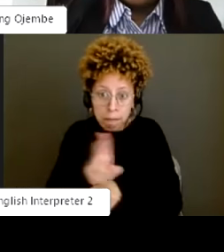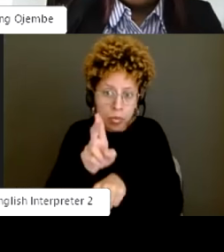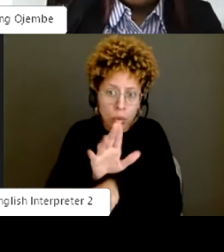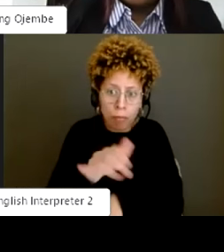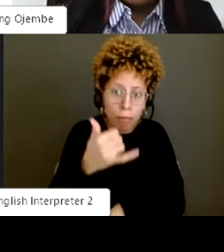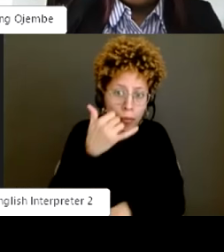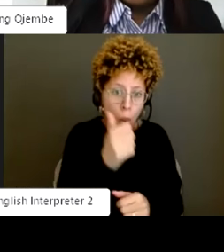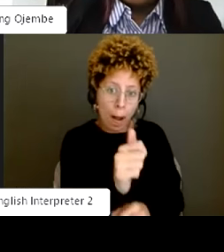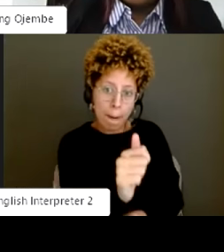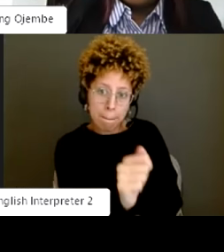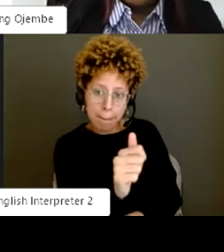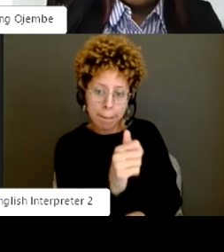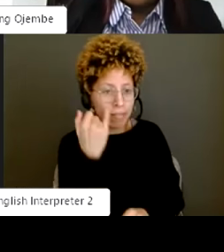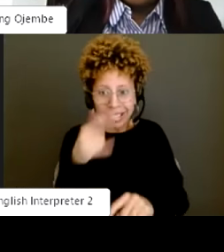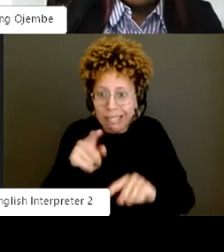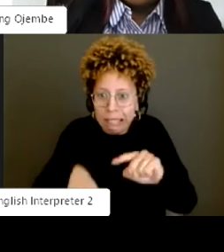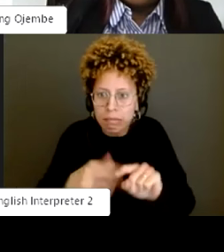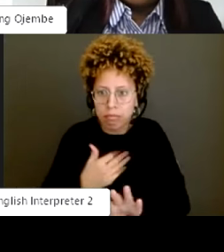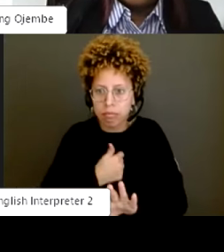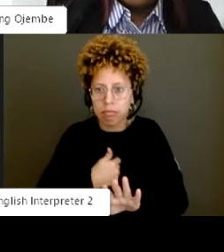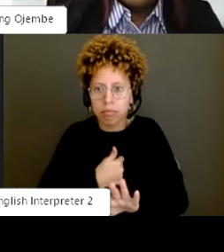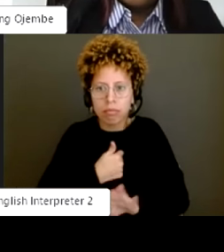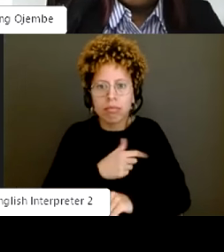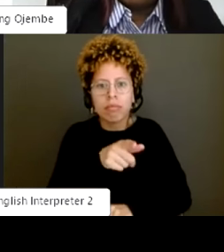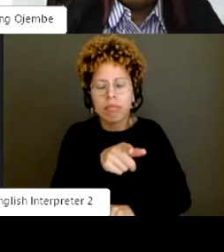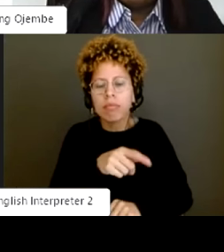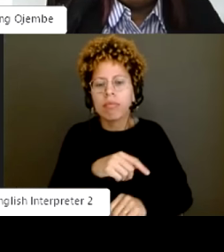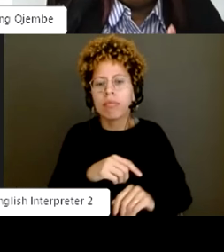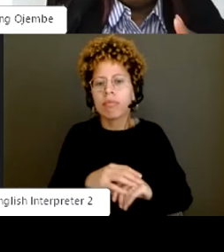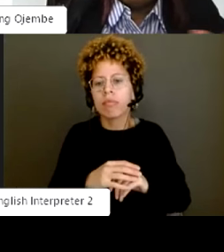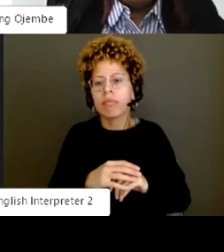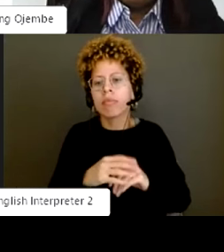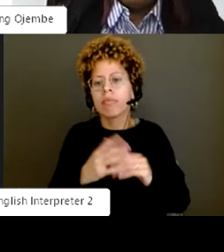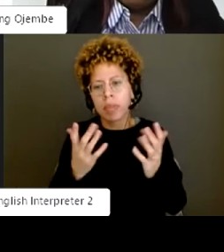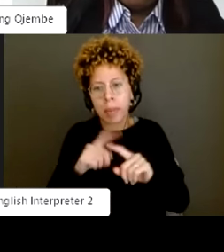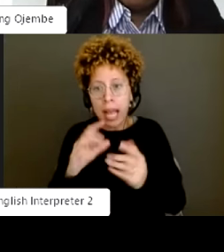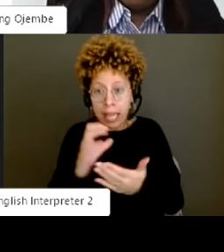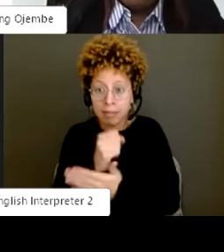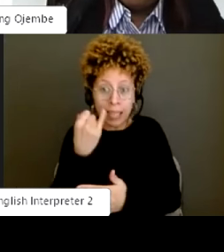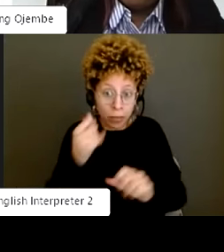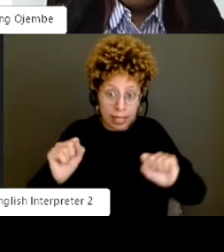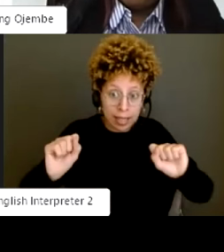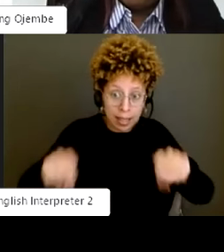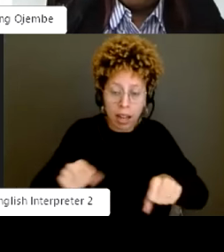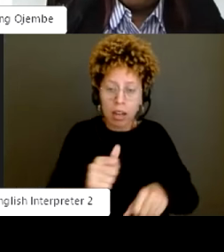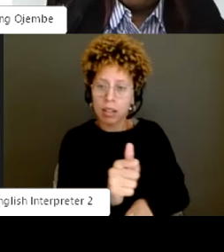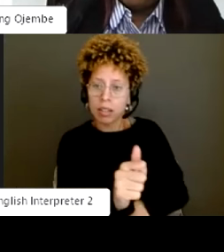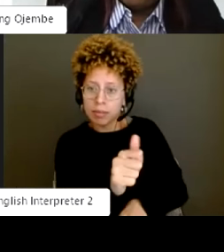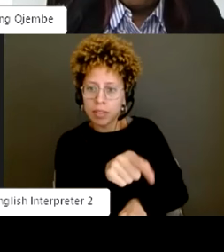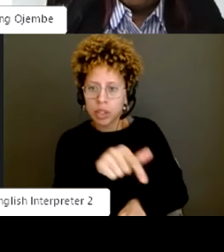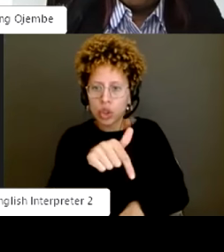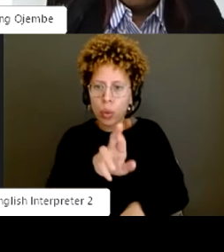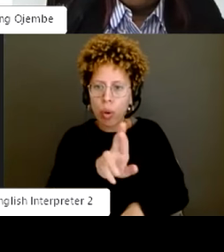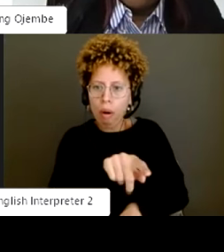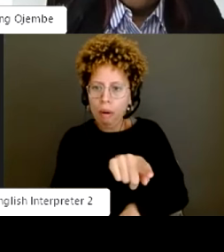to scan. In the area of accessibility, I want you, if you are able to do that, please do scan whatever